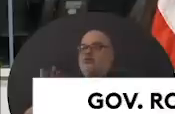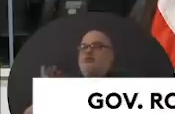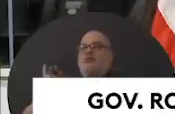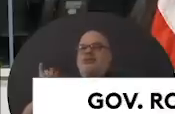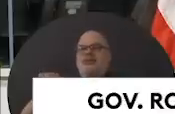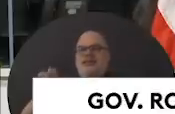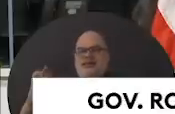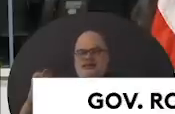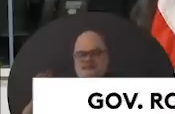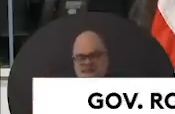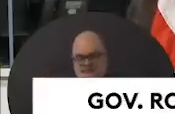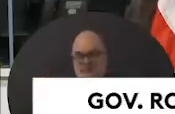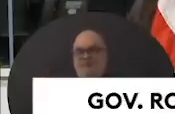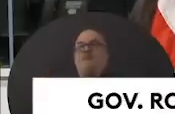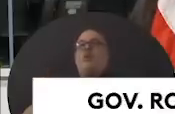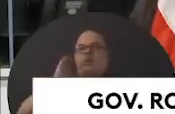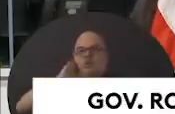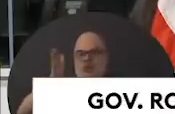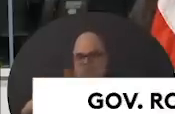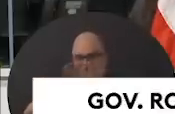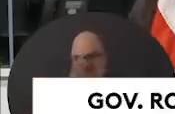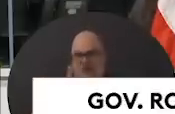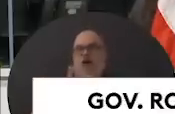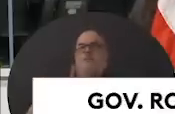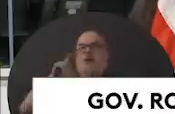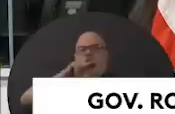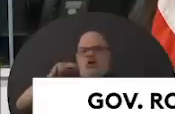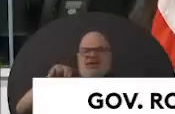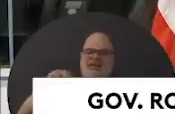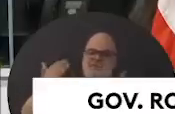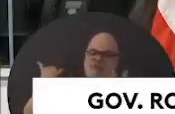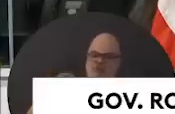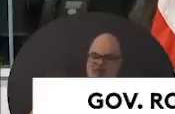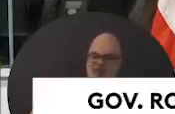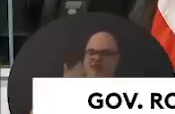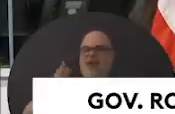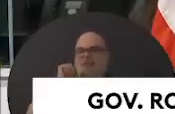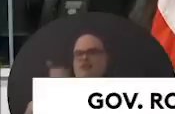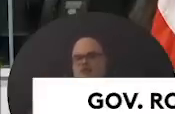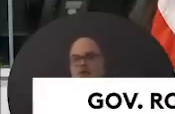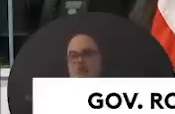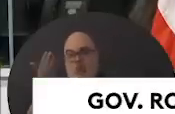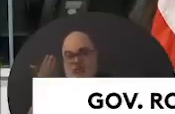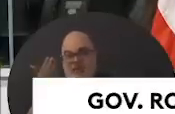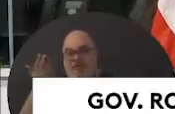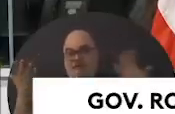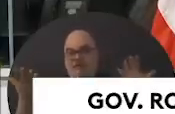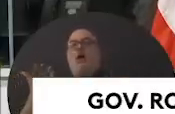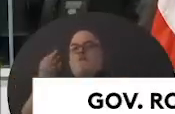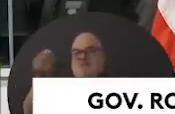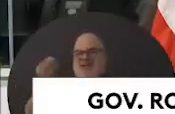Tropical Storm Ian is expected to become a hurricane later today, tonight, possibly tomorrow morning, and reach major hurricane strength by